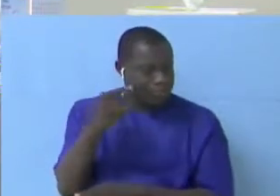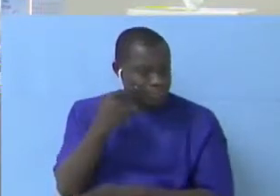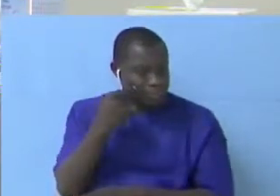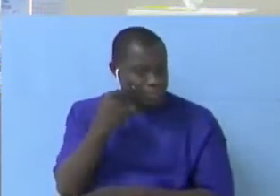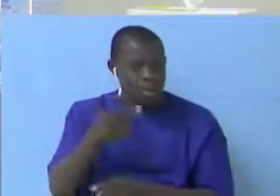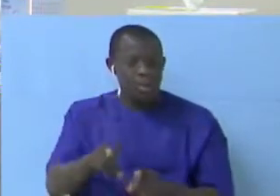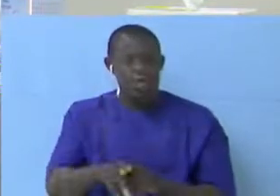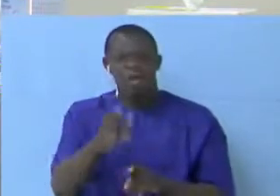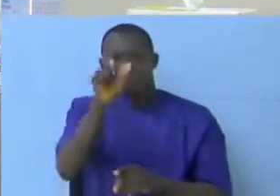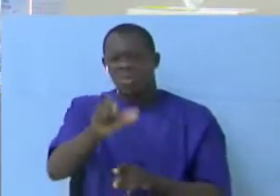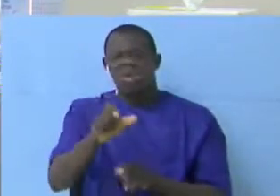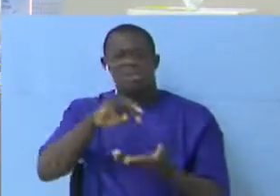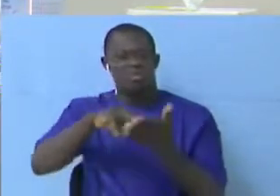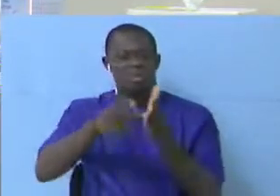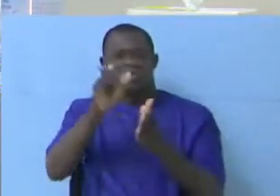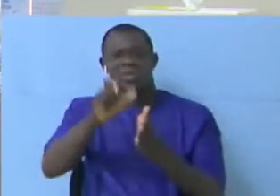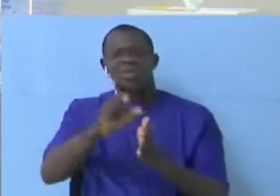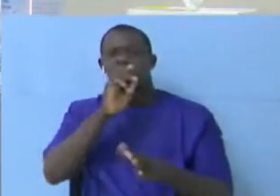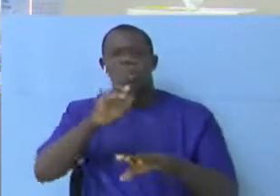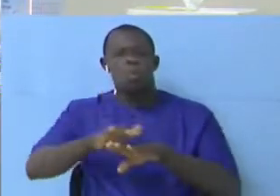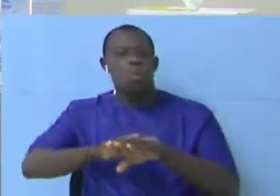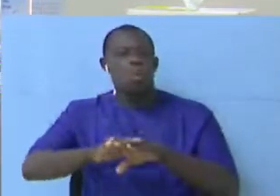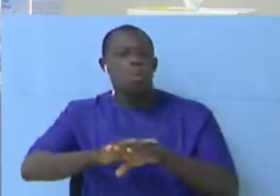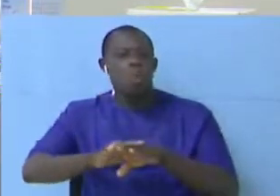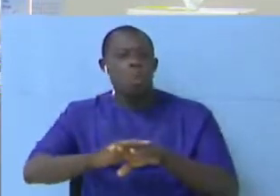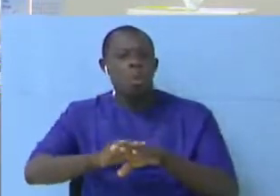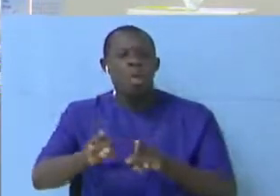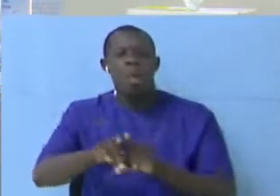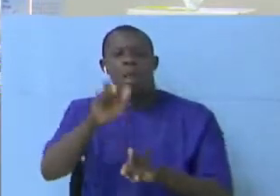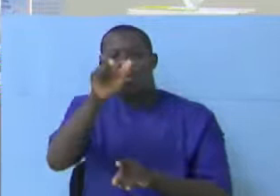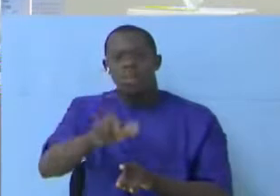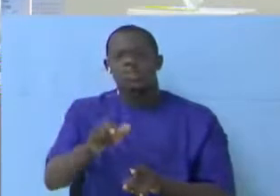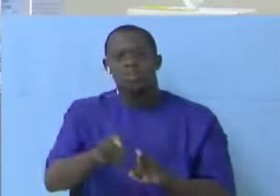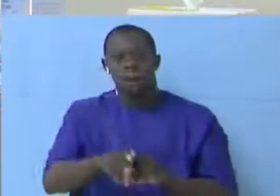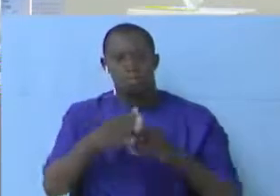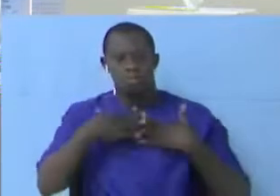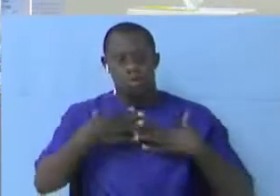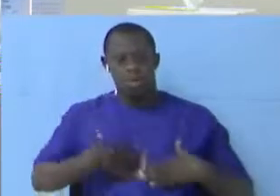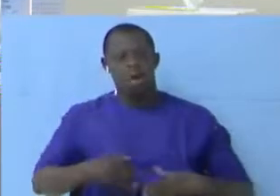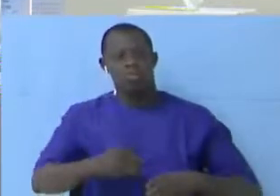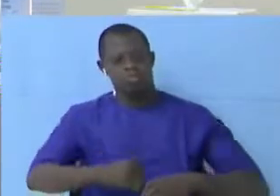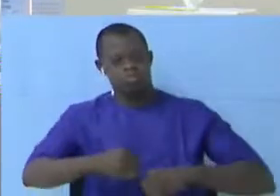it's a fair colored guy, with a little bit built up.